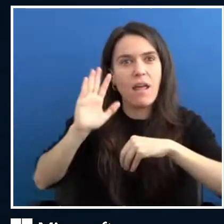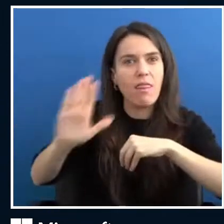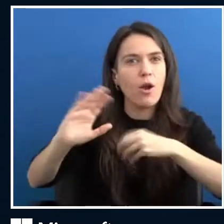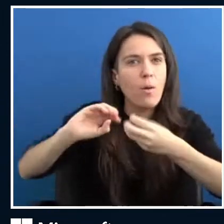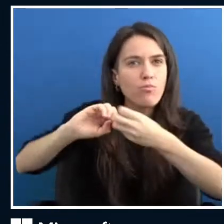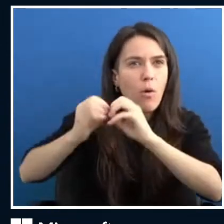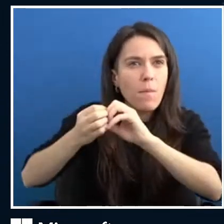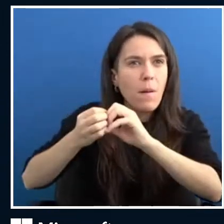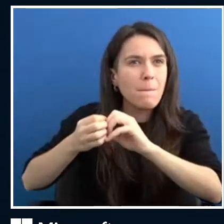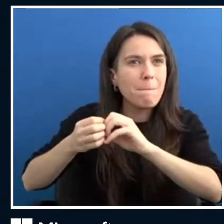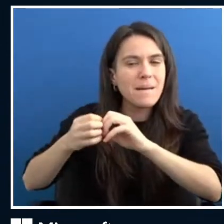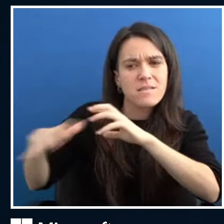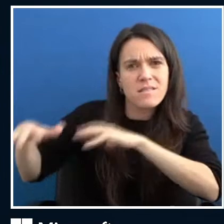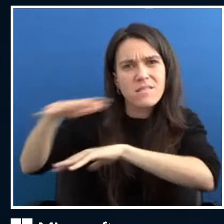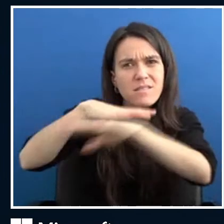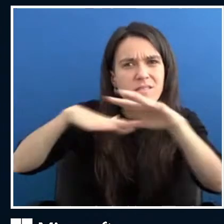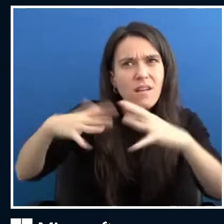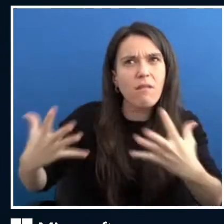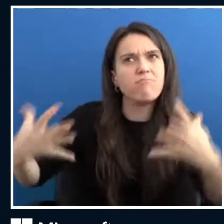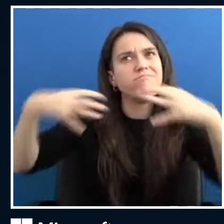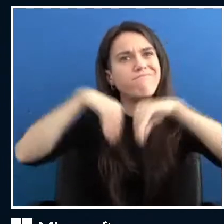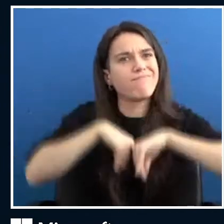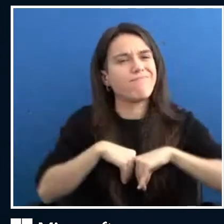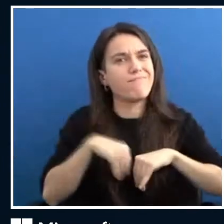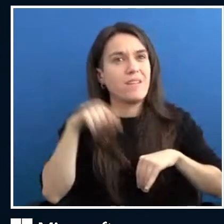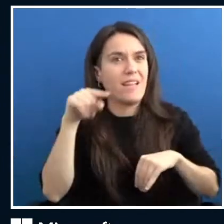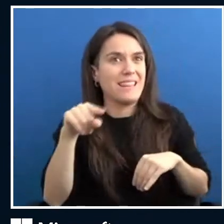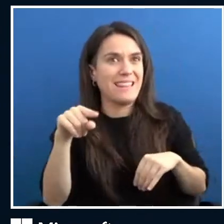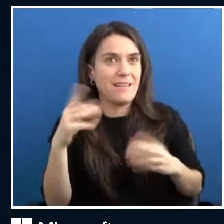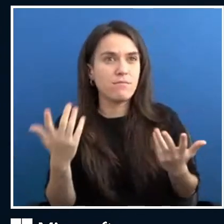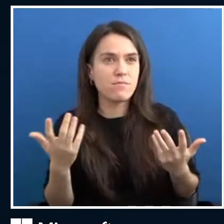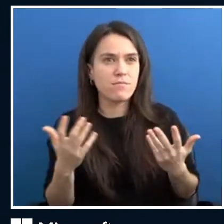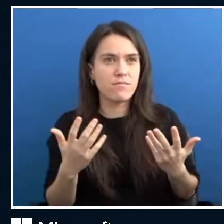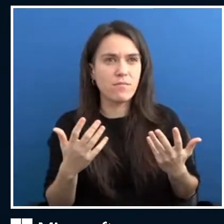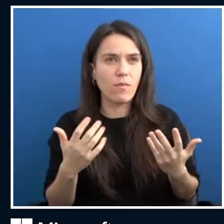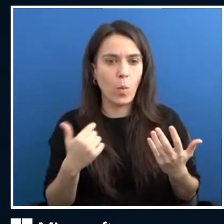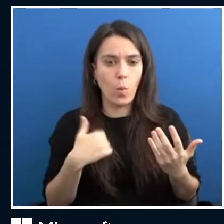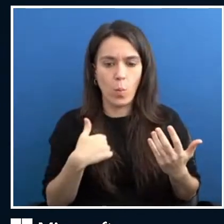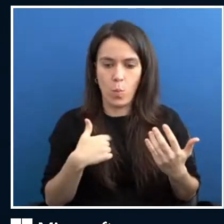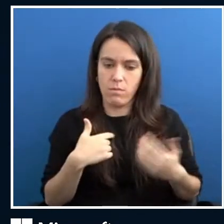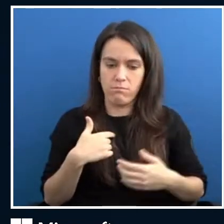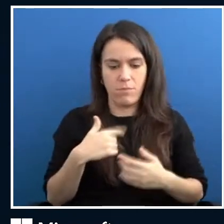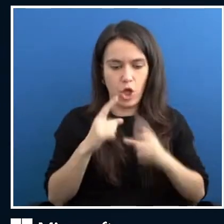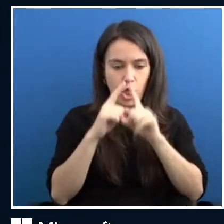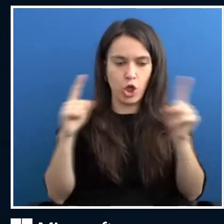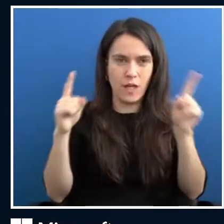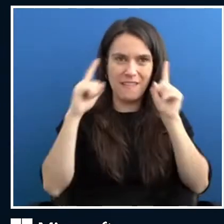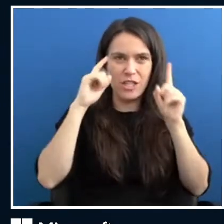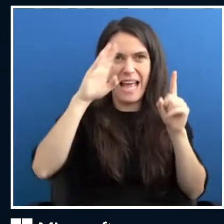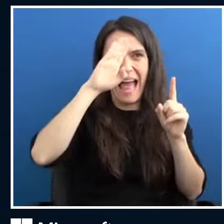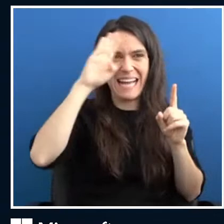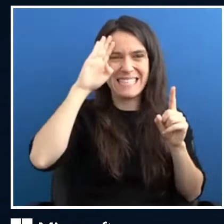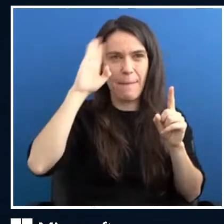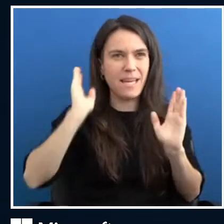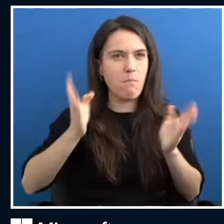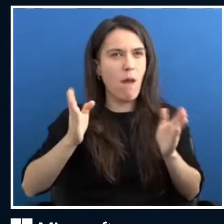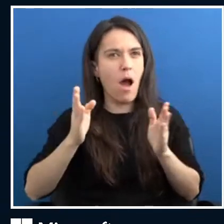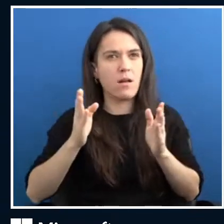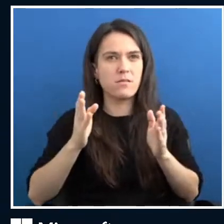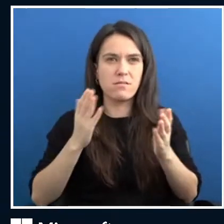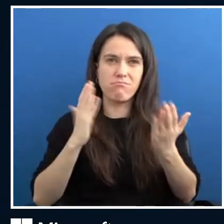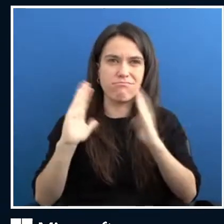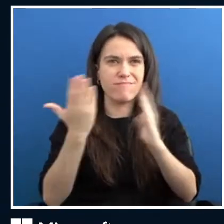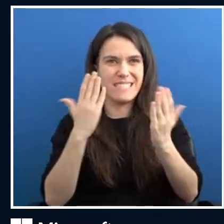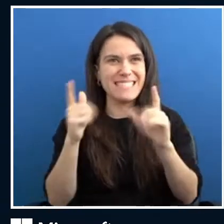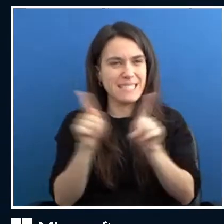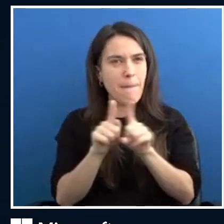the fact that you've got lots of these problems that industries have, and we need to bring that on board, show more real life examples, and in order to